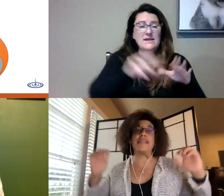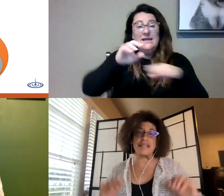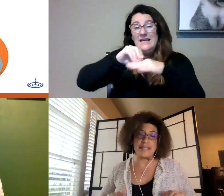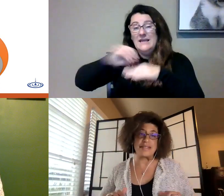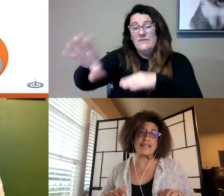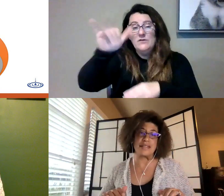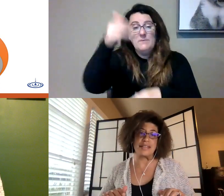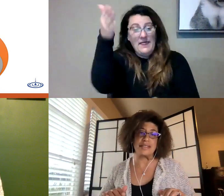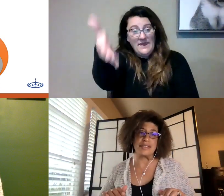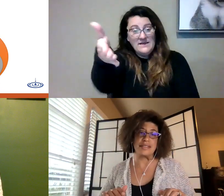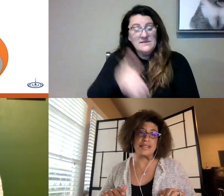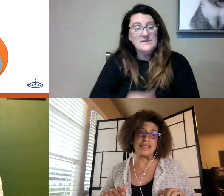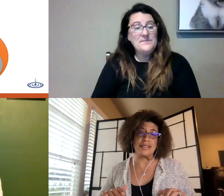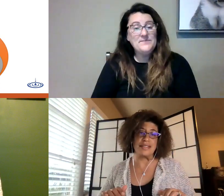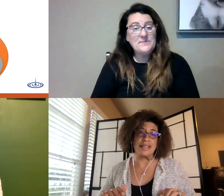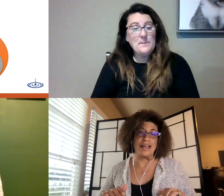by this.